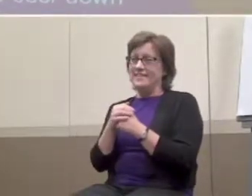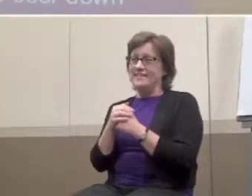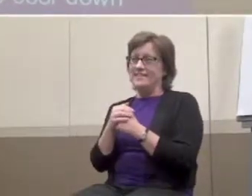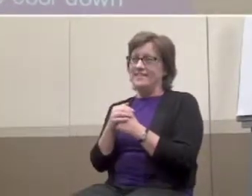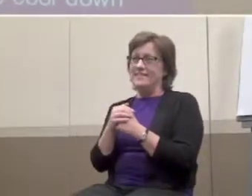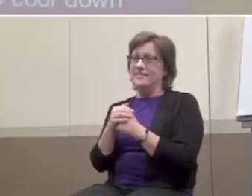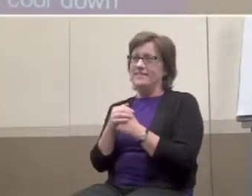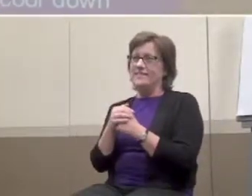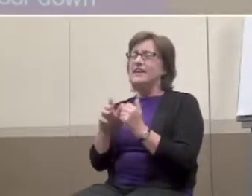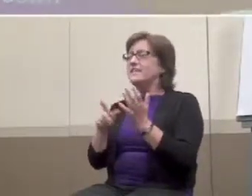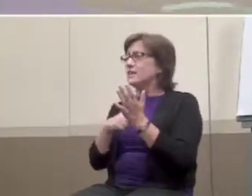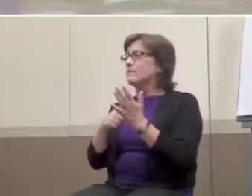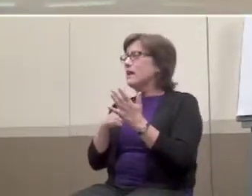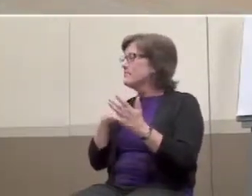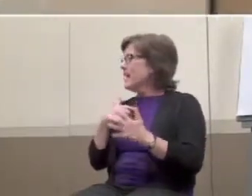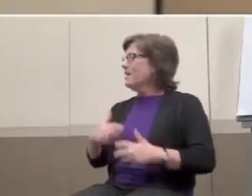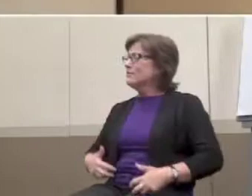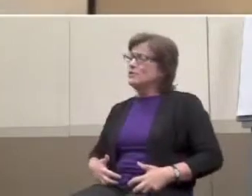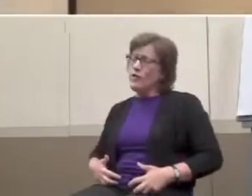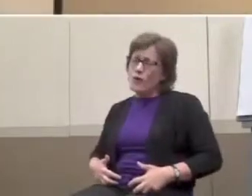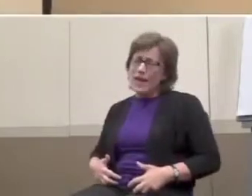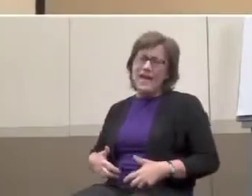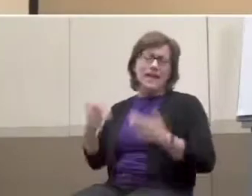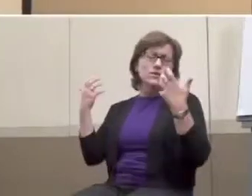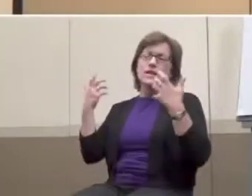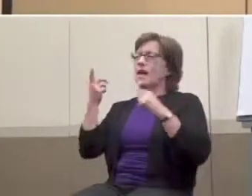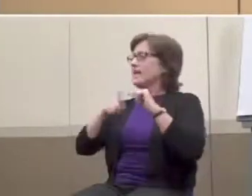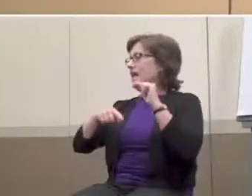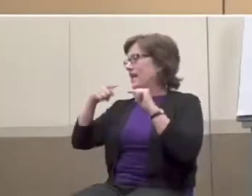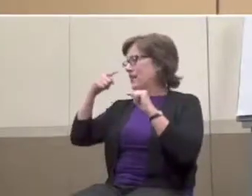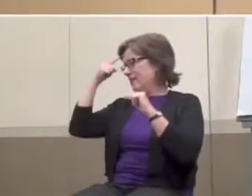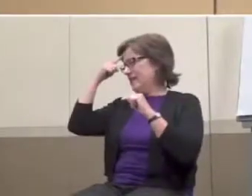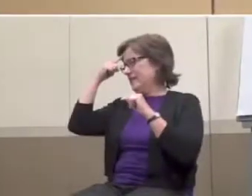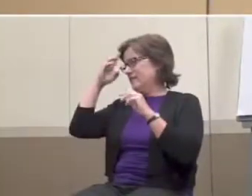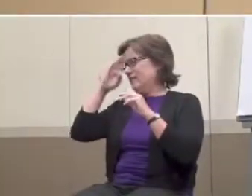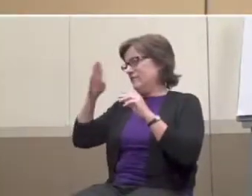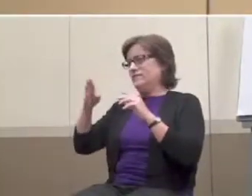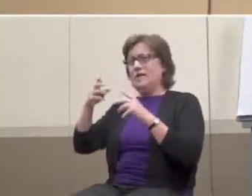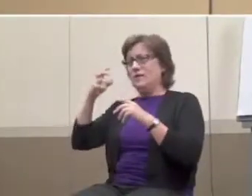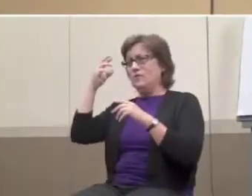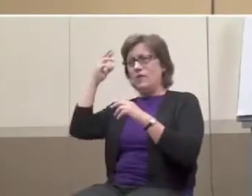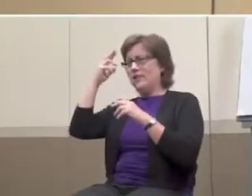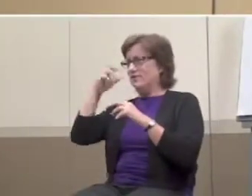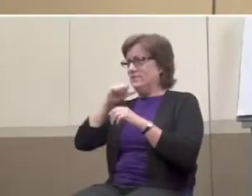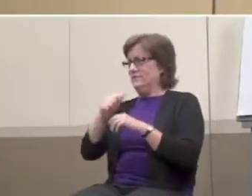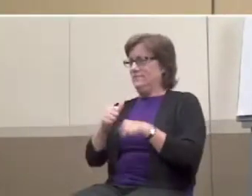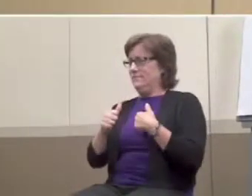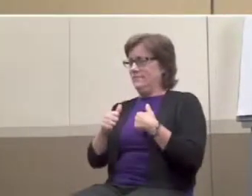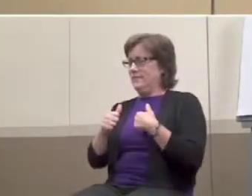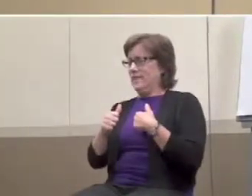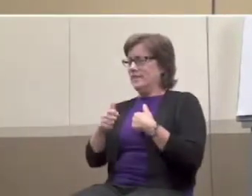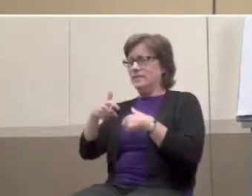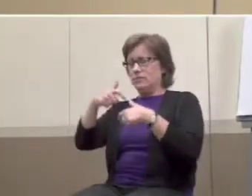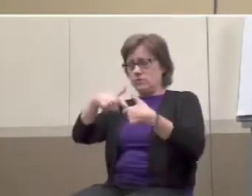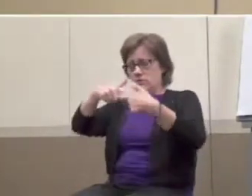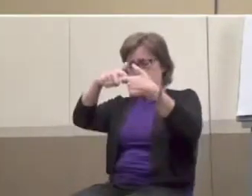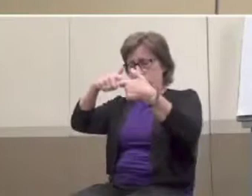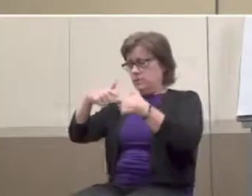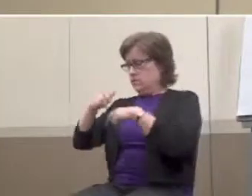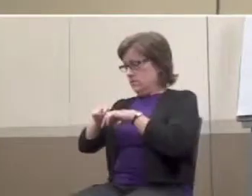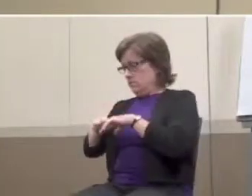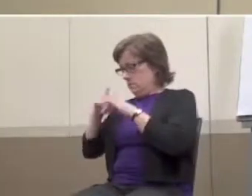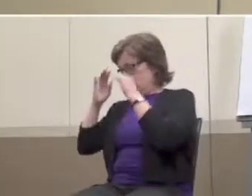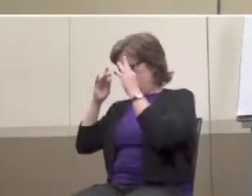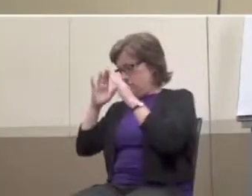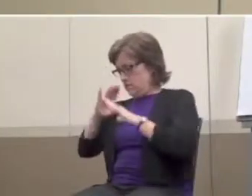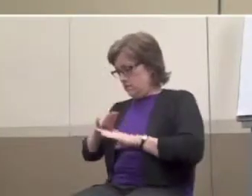I become irrational. And so at that point, I need to step back and I need to collect my thoughts. And I've modeled it myself, and I